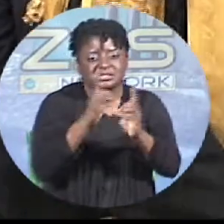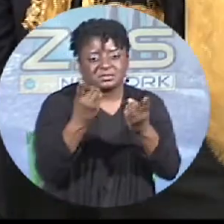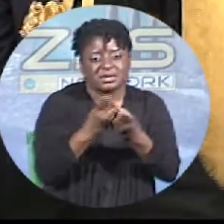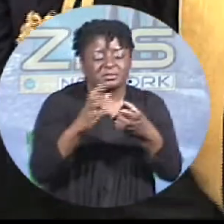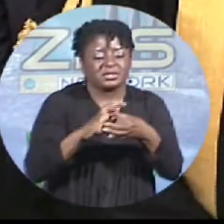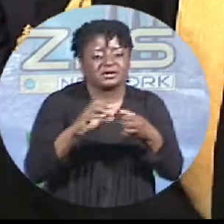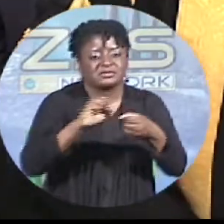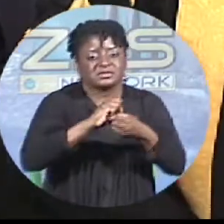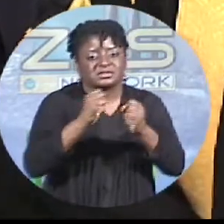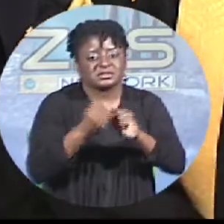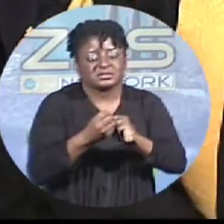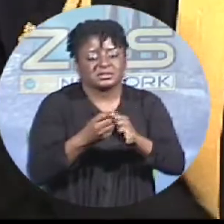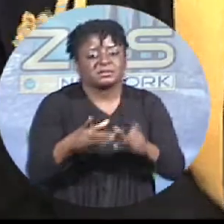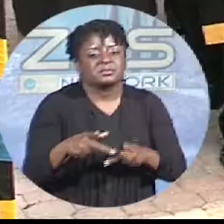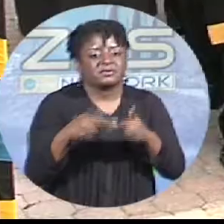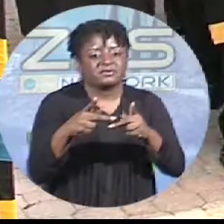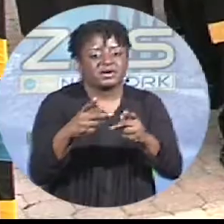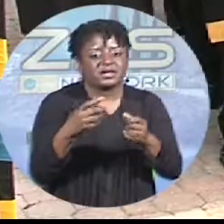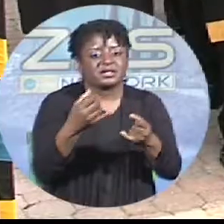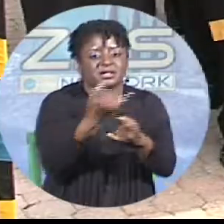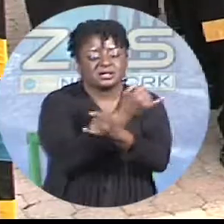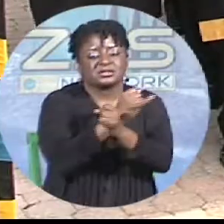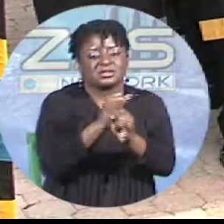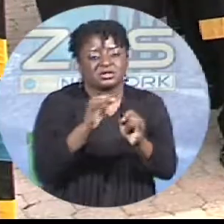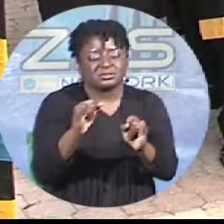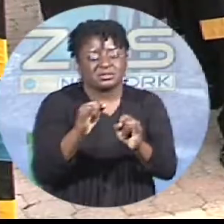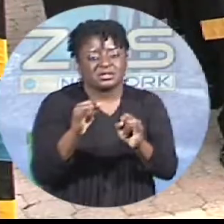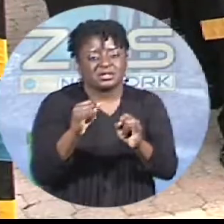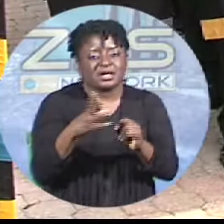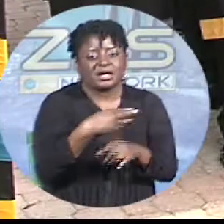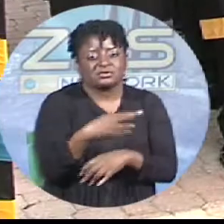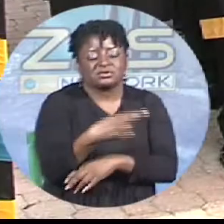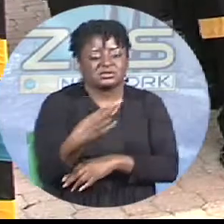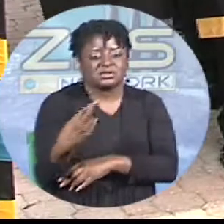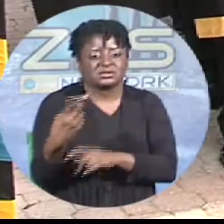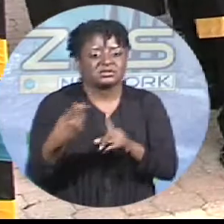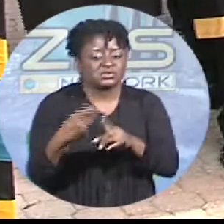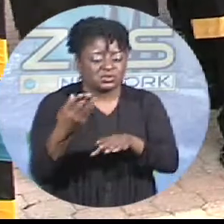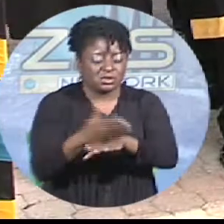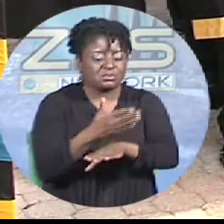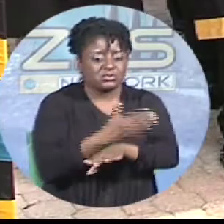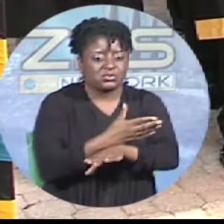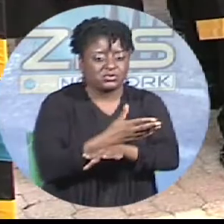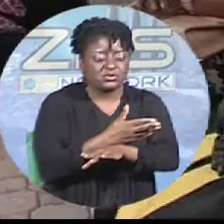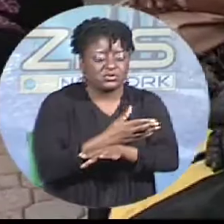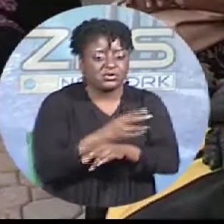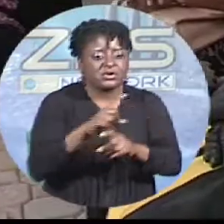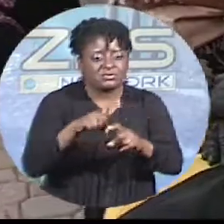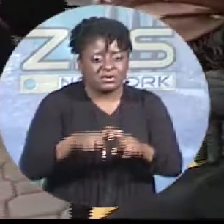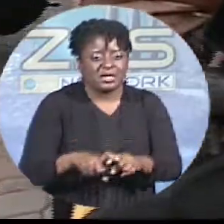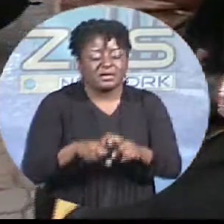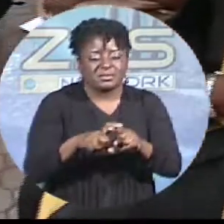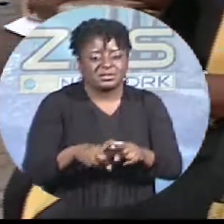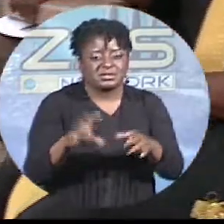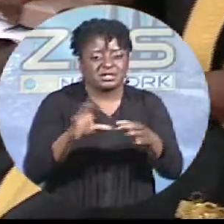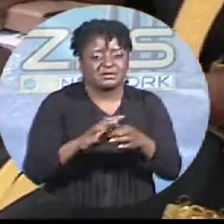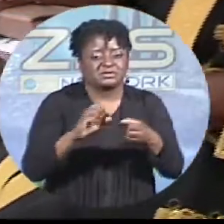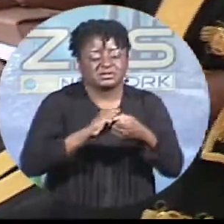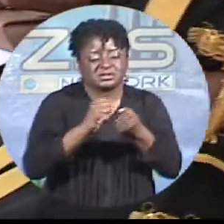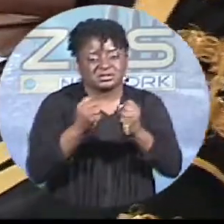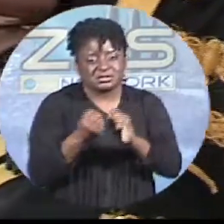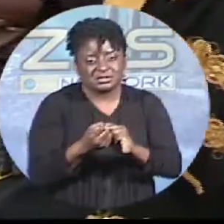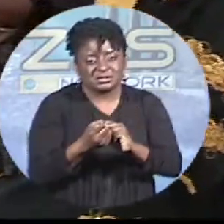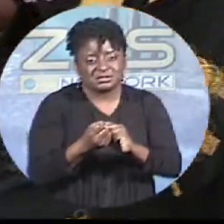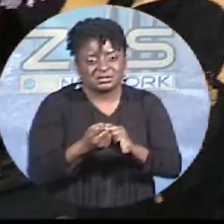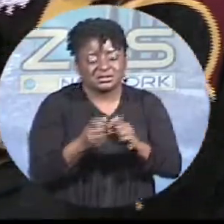providing autonomy and resources to improve the timeliness and reliability of statistics, which are critical for decision making. The government